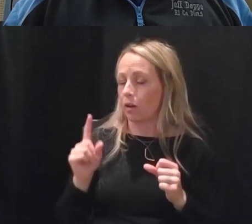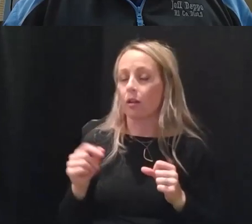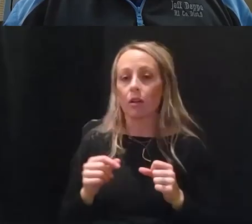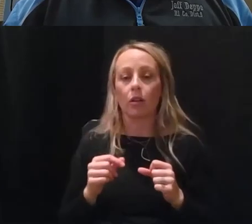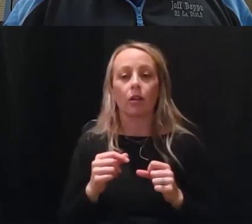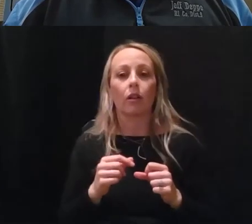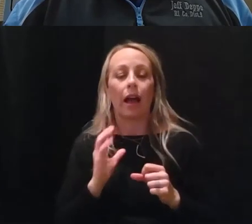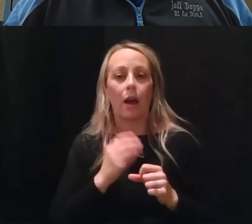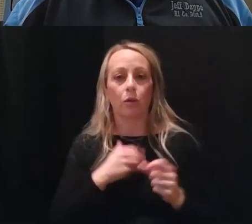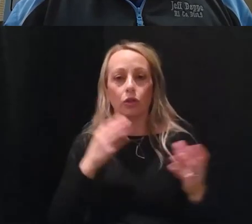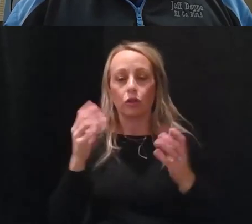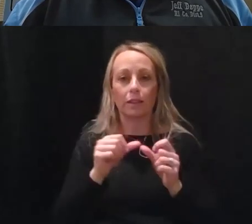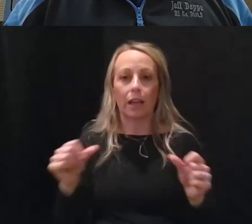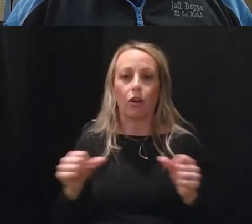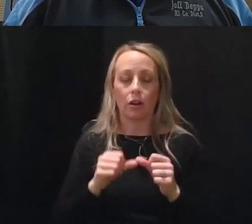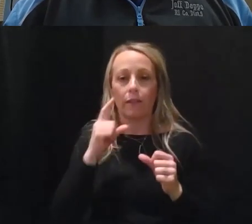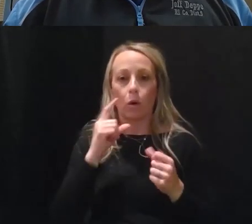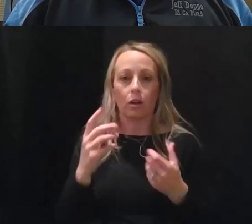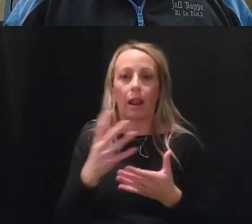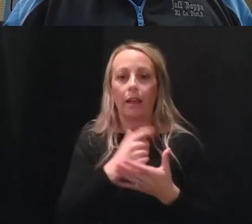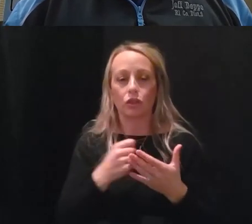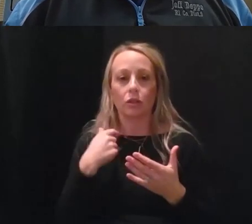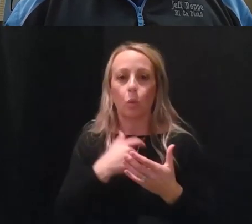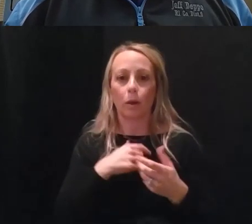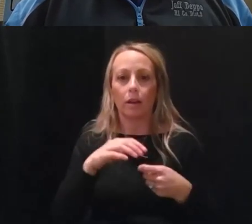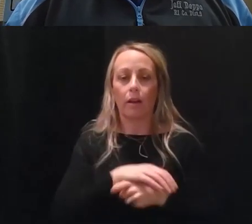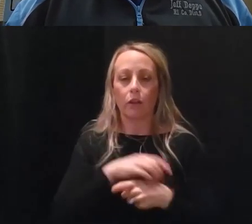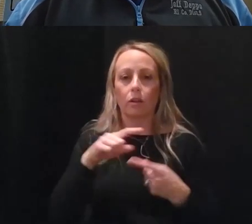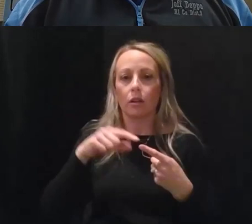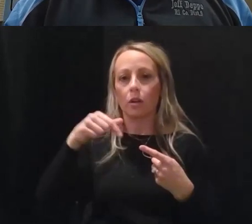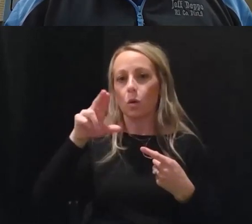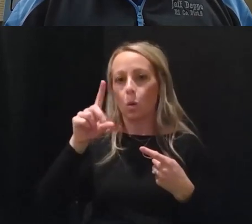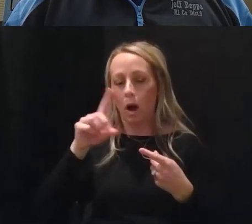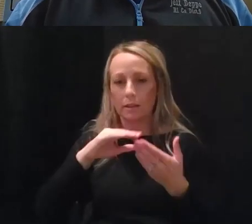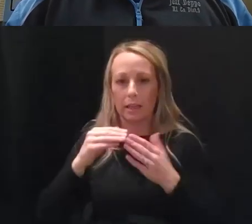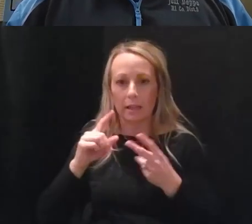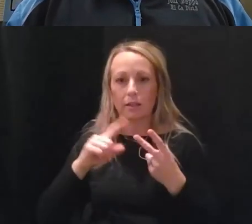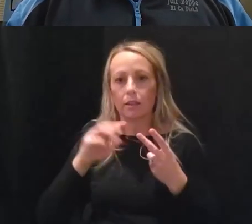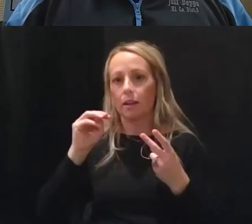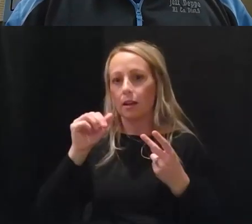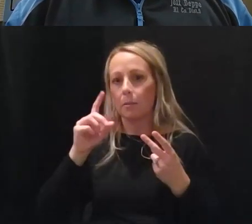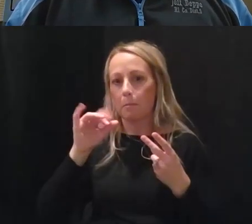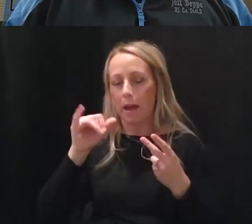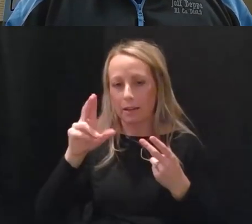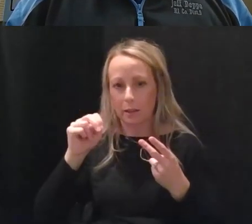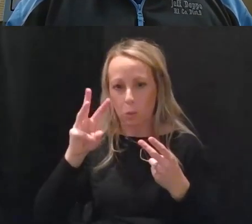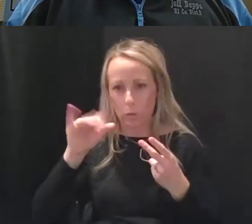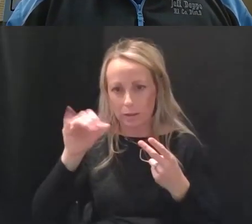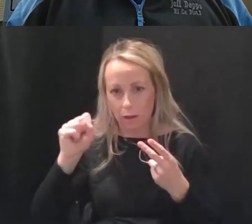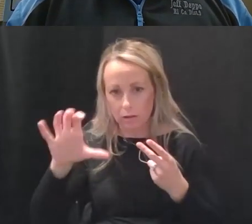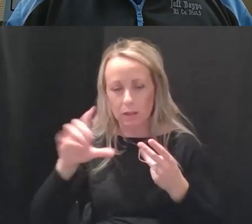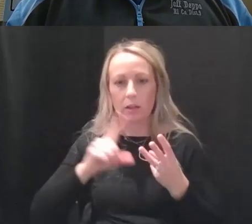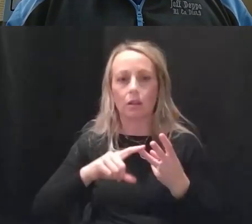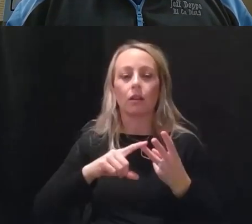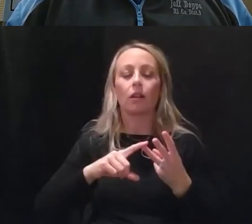service area that we do for collections. So we cover, of course, the Quad Cities, all the way up to Madison, Wisconsin, over to, and that includes